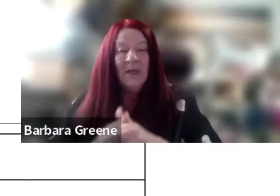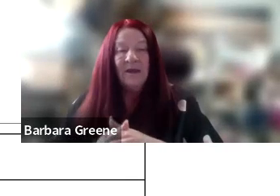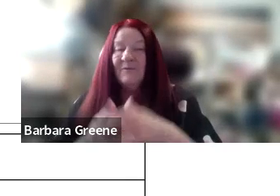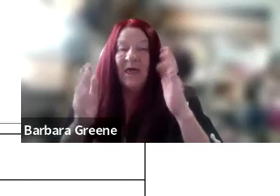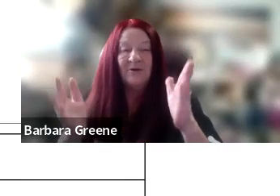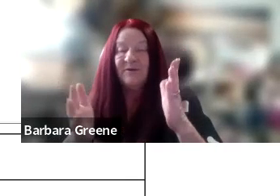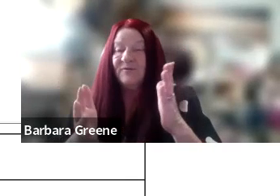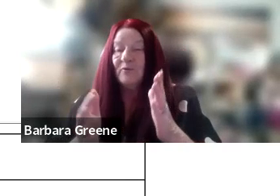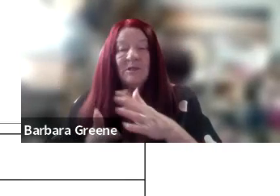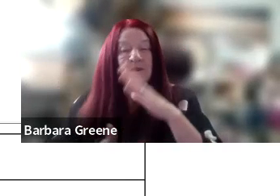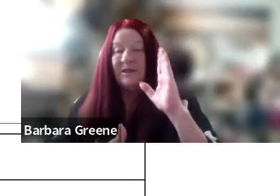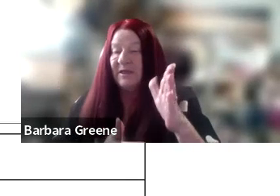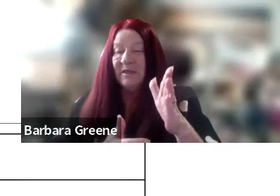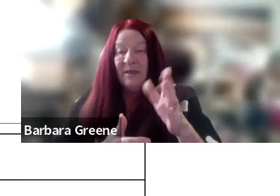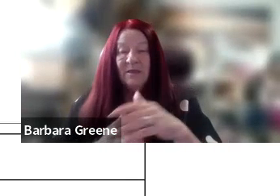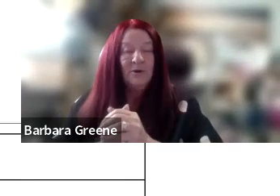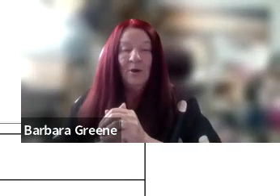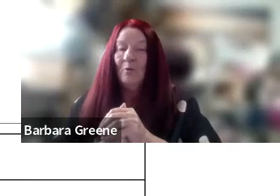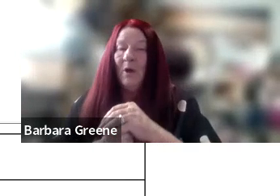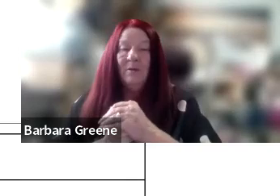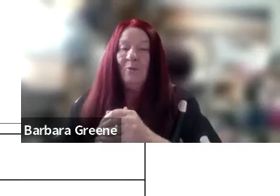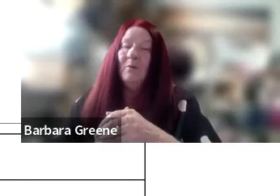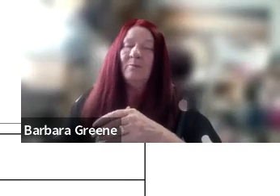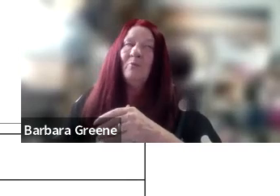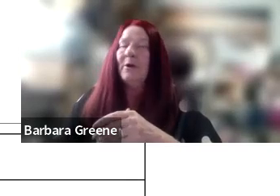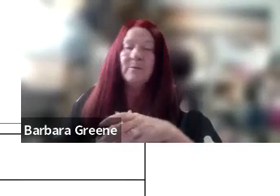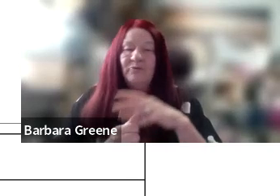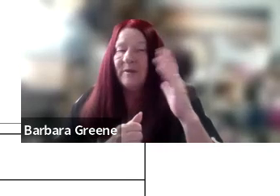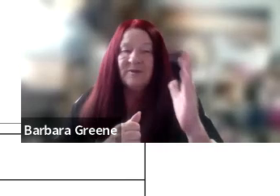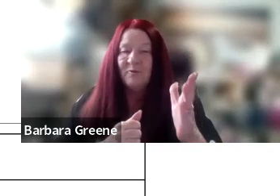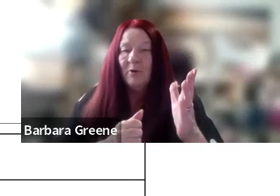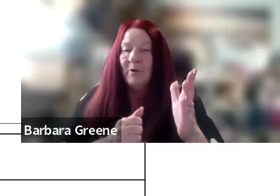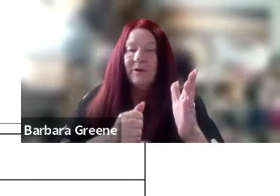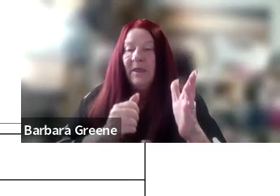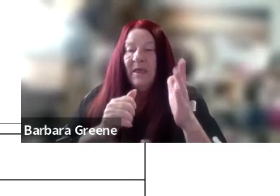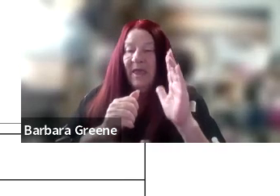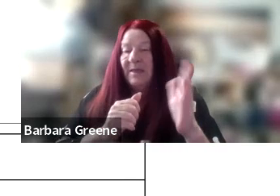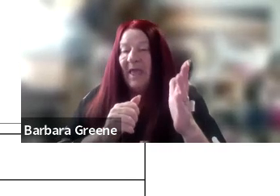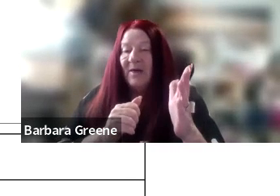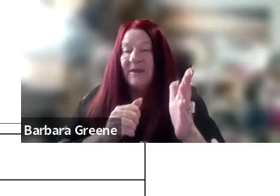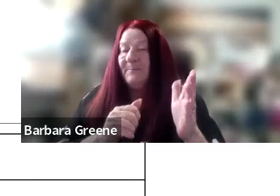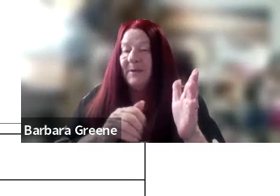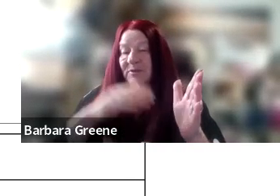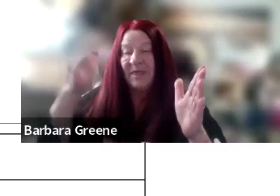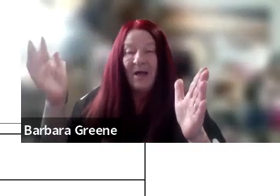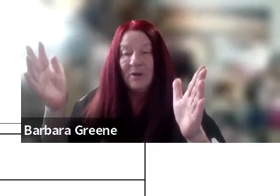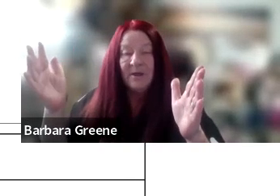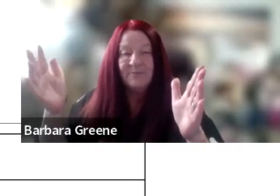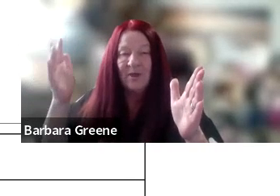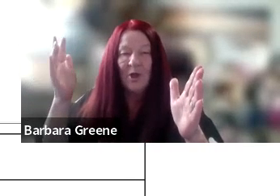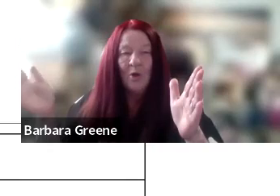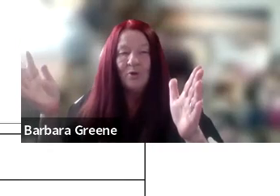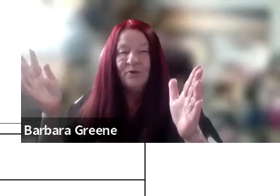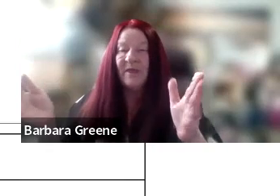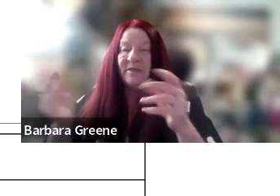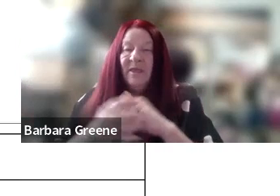tool kind of allowed us to really link, you know, what our objectives were and how that affected the outcomes